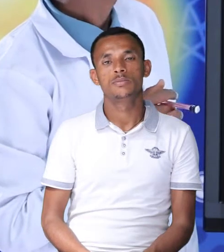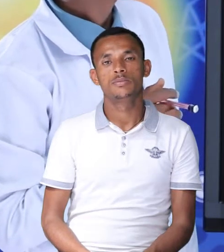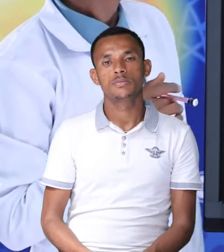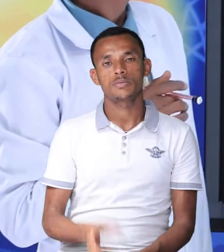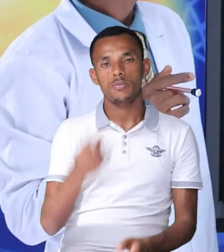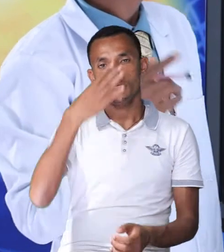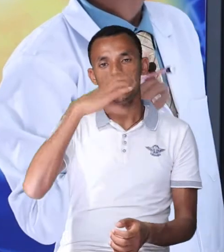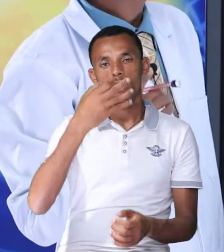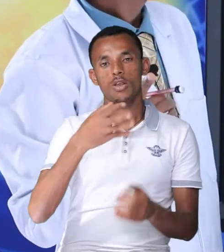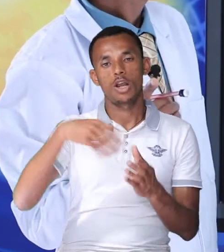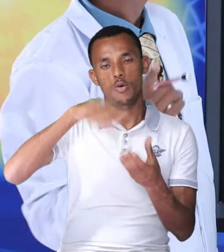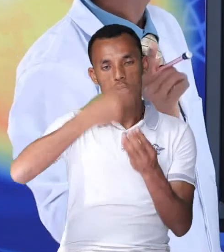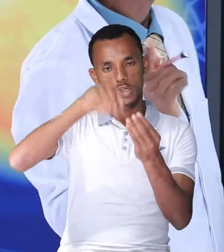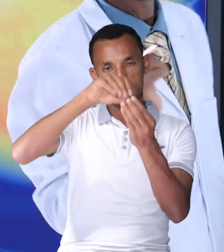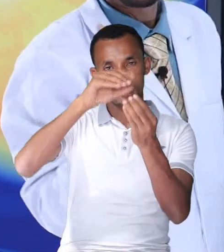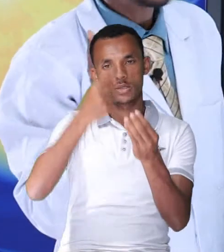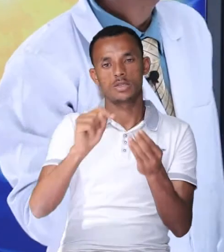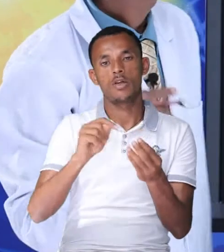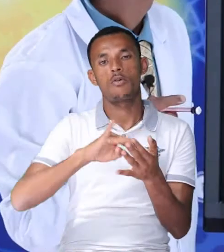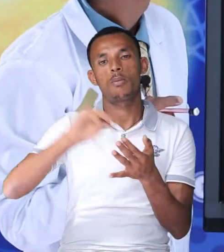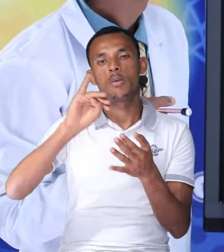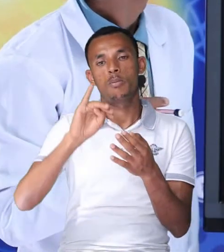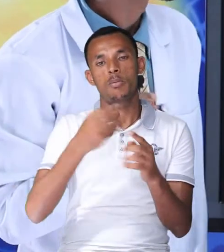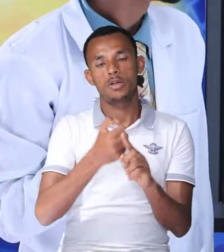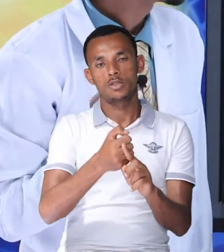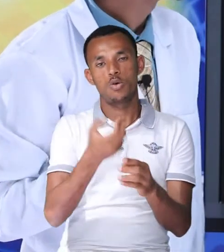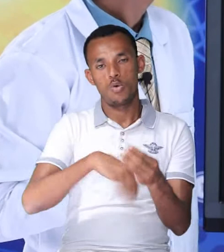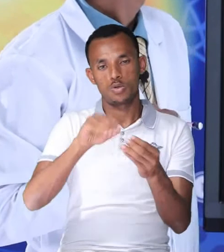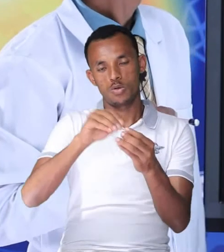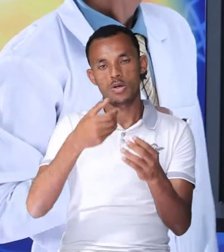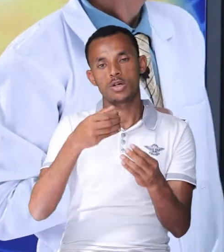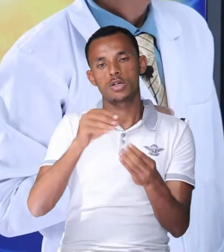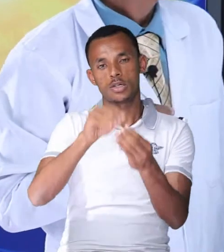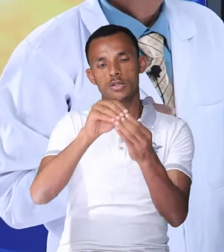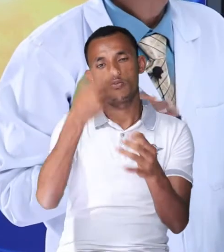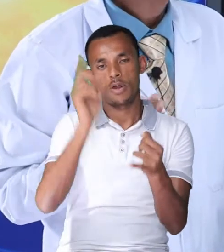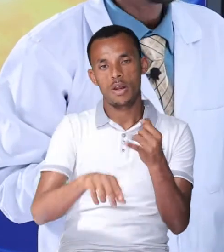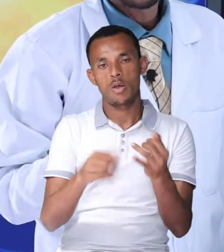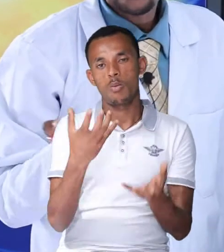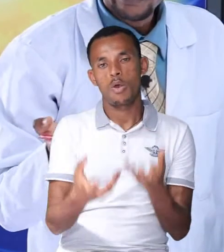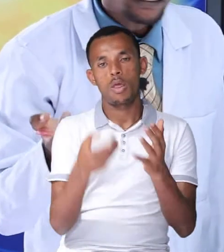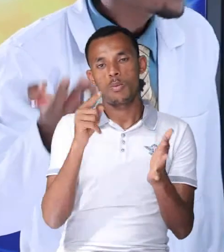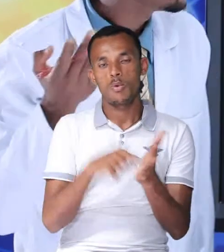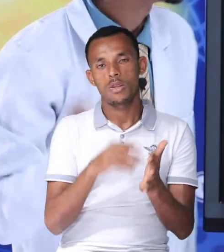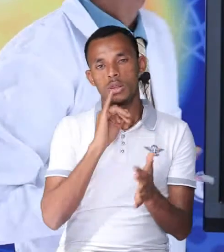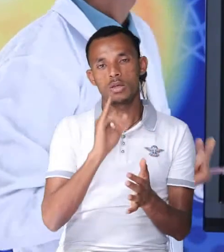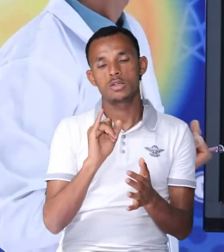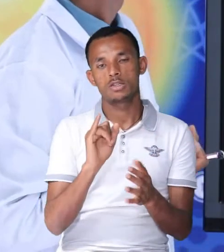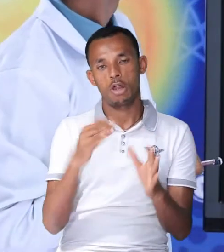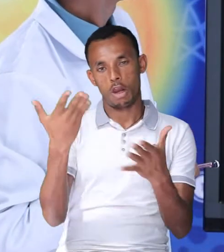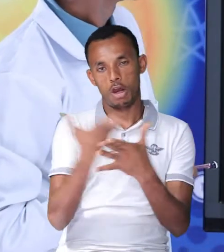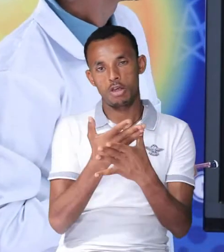The temperature of the liquid increases, the equilibrium vapor pressure also increases. Finally, boiling point is